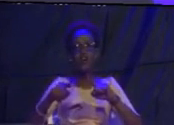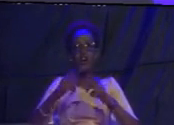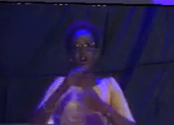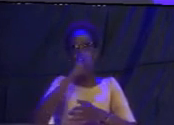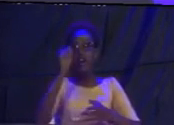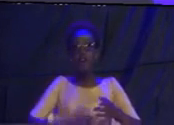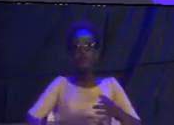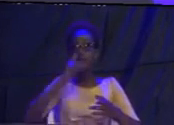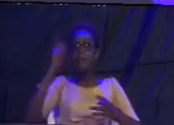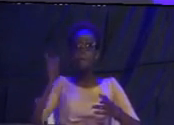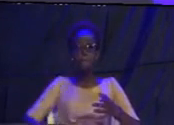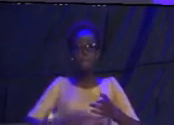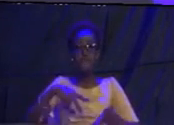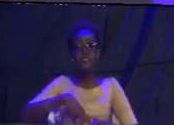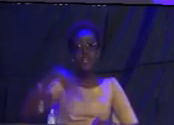byuka.